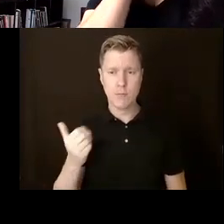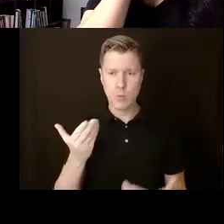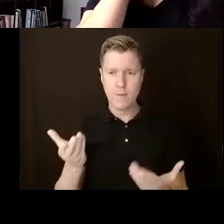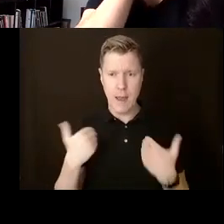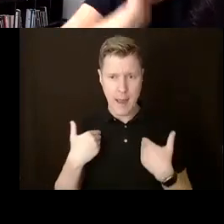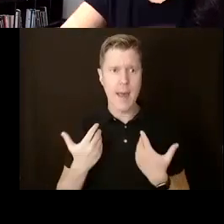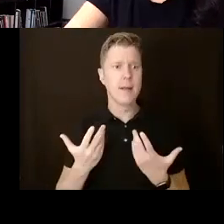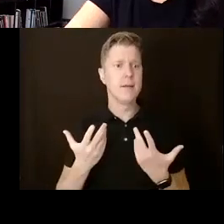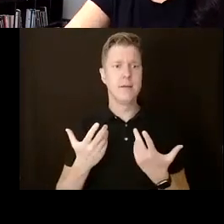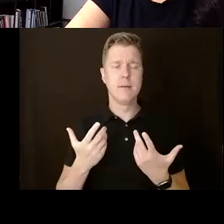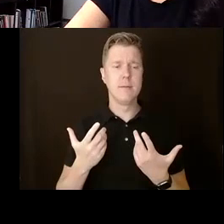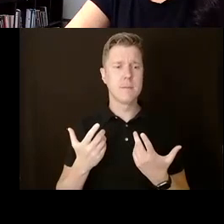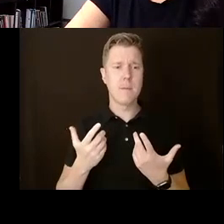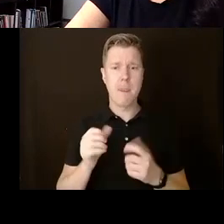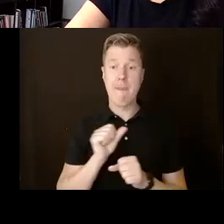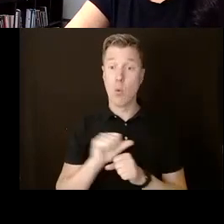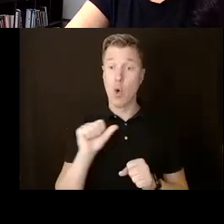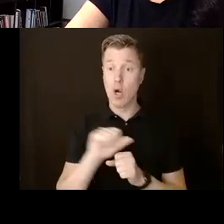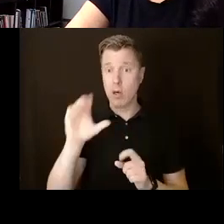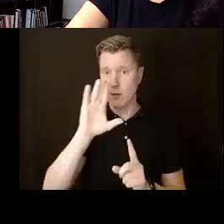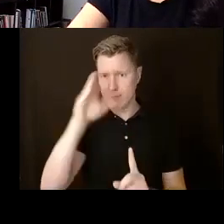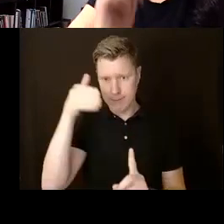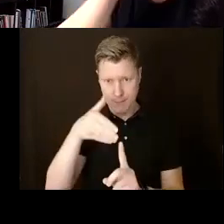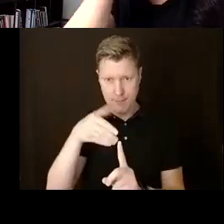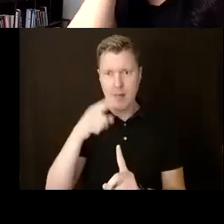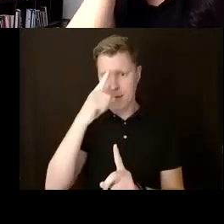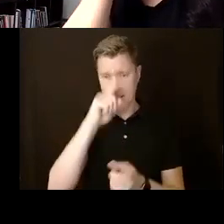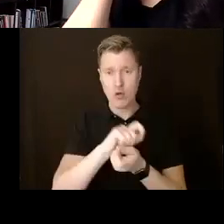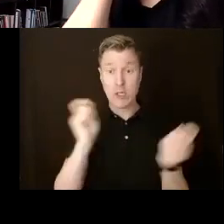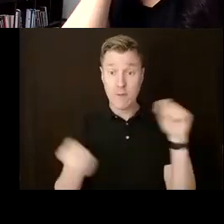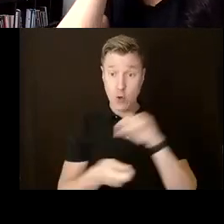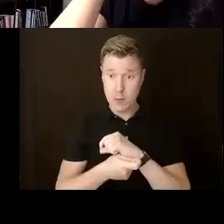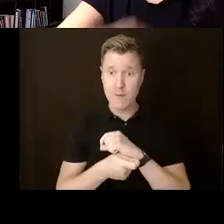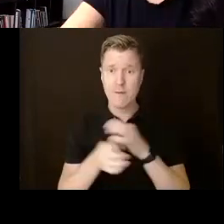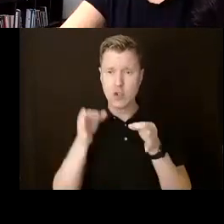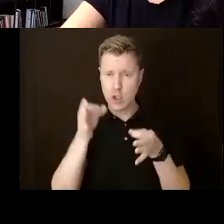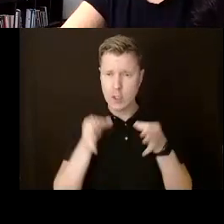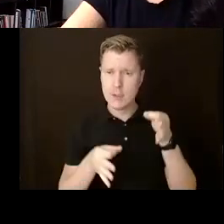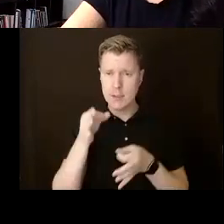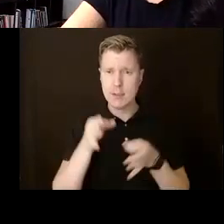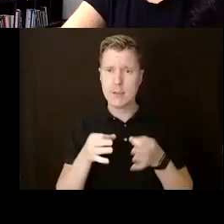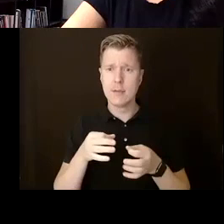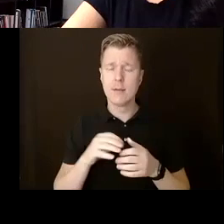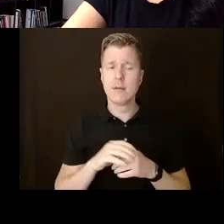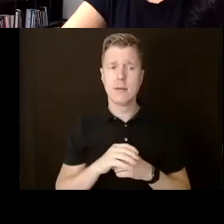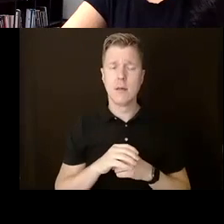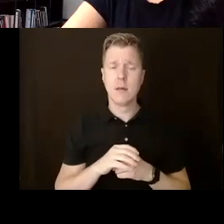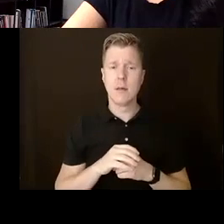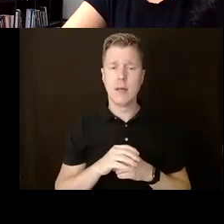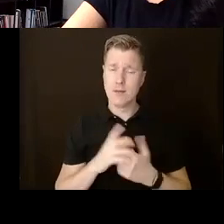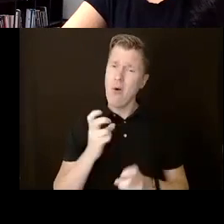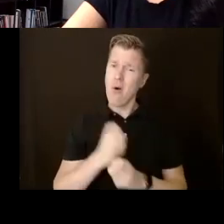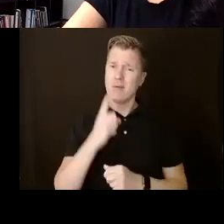work around thinking about like transformative justice. And I think sometimes it's difficult for advocates who have